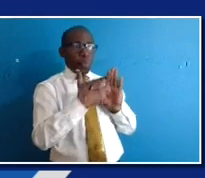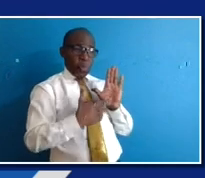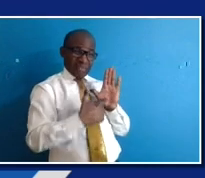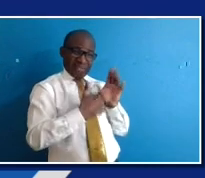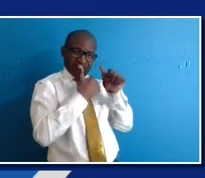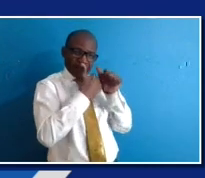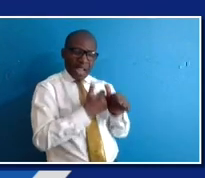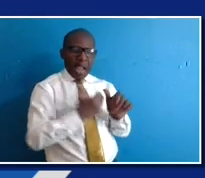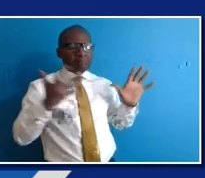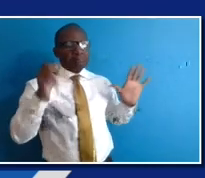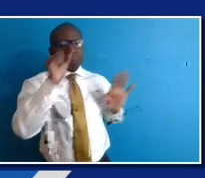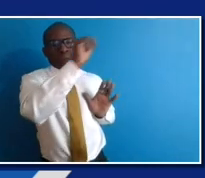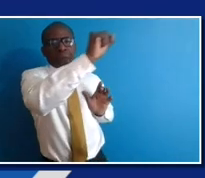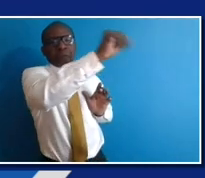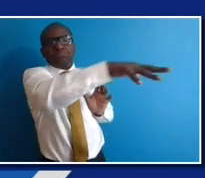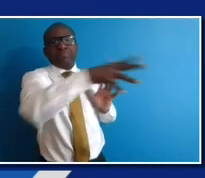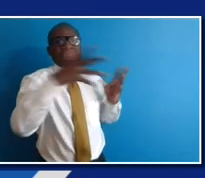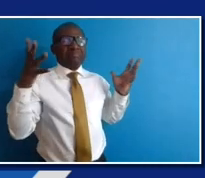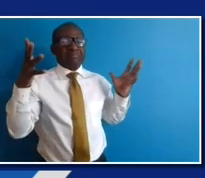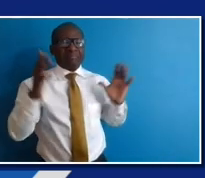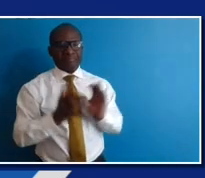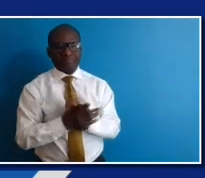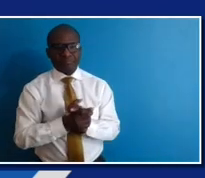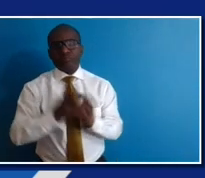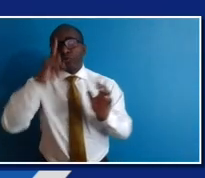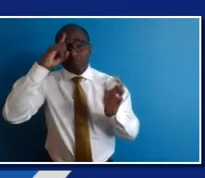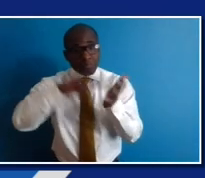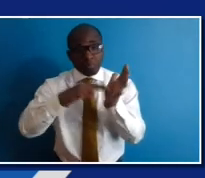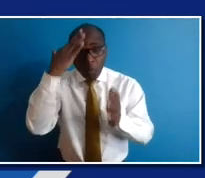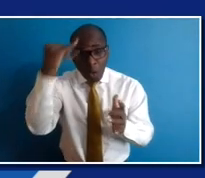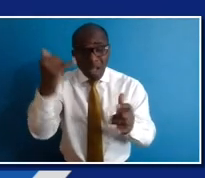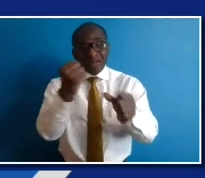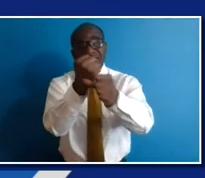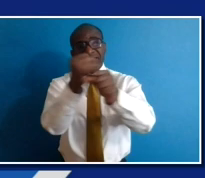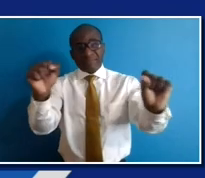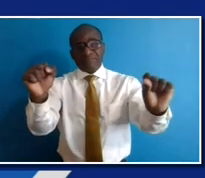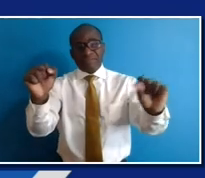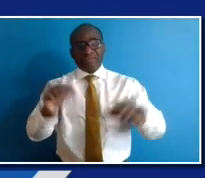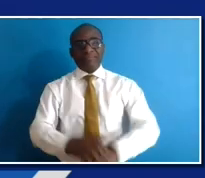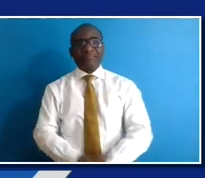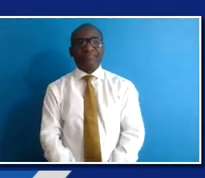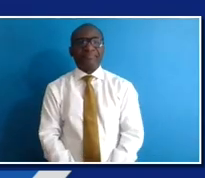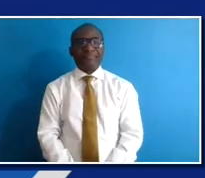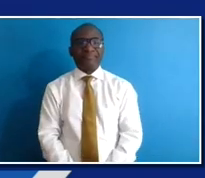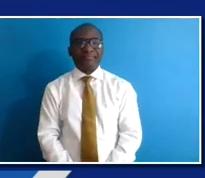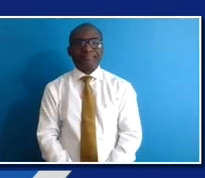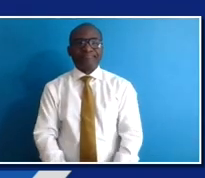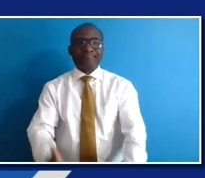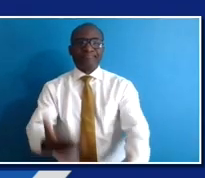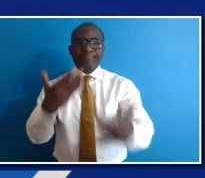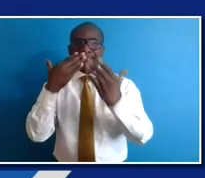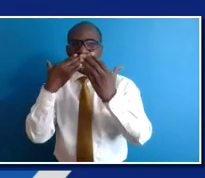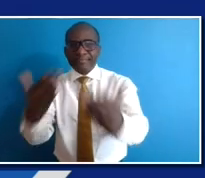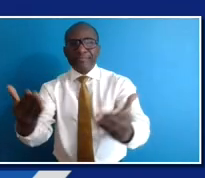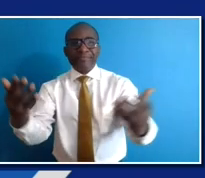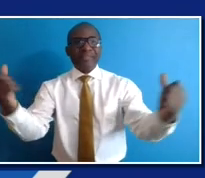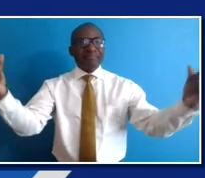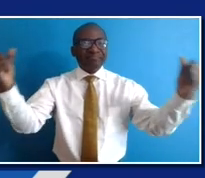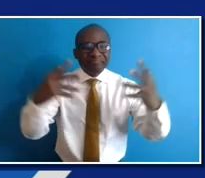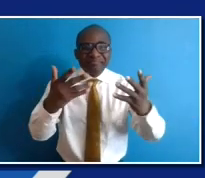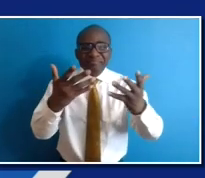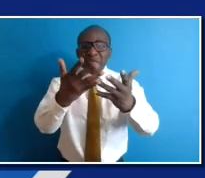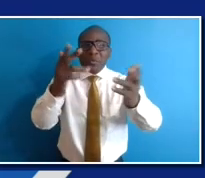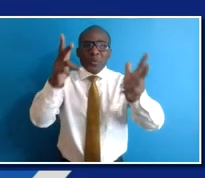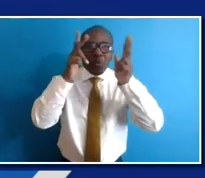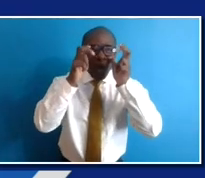We encourage you to visit any of our parks over the weekend. We might finally have good beach weather this weekend, which is exactly what Kathy and Peter do not